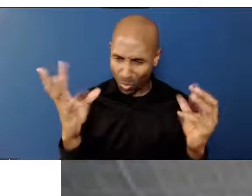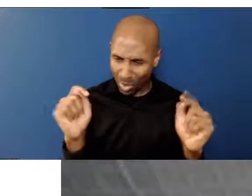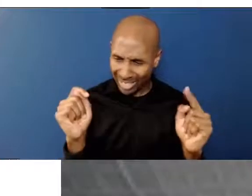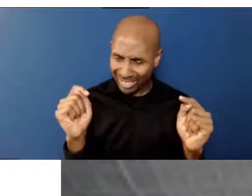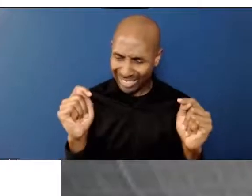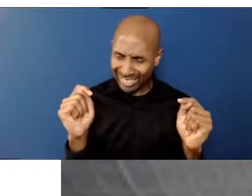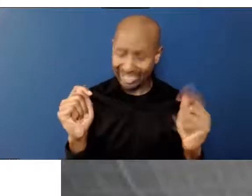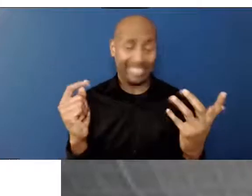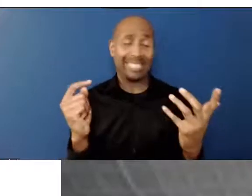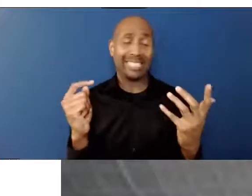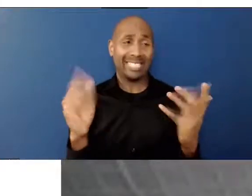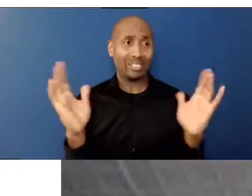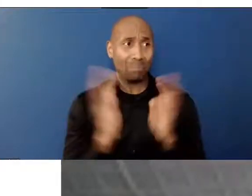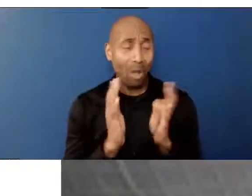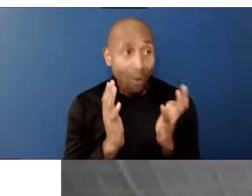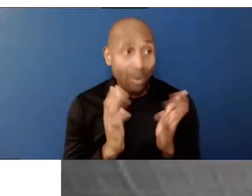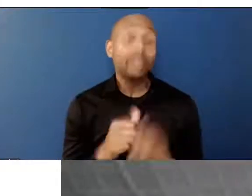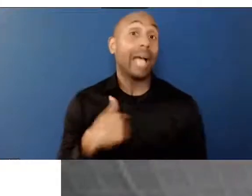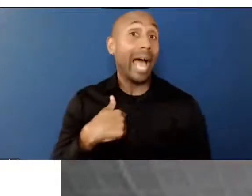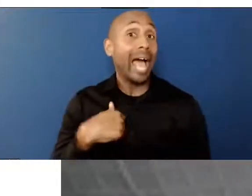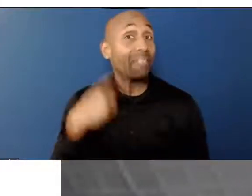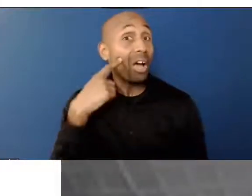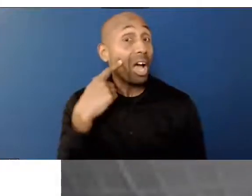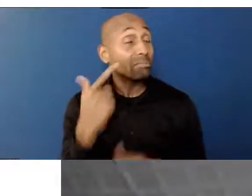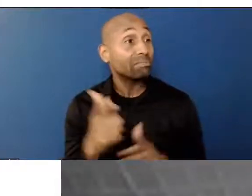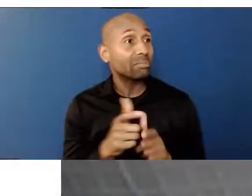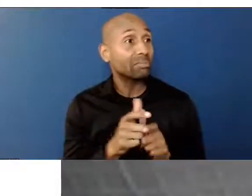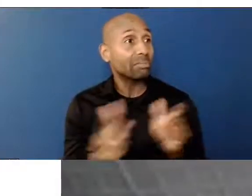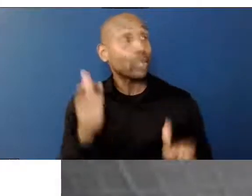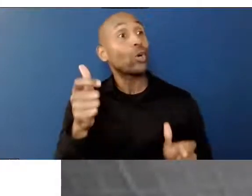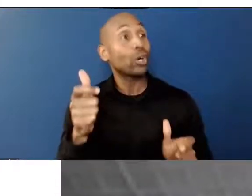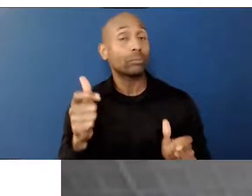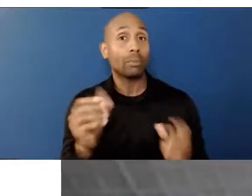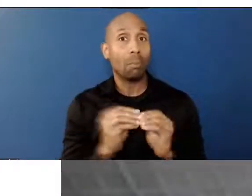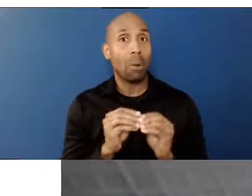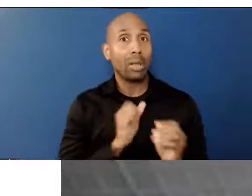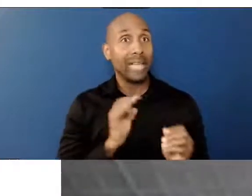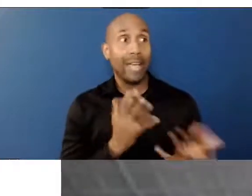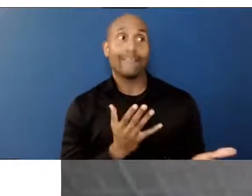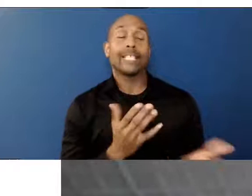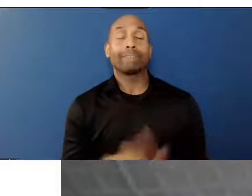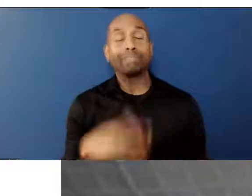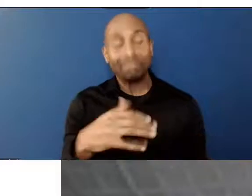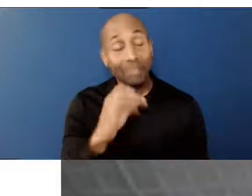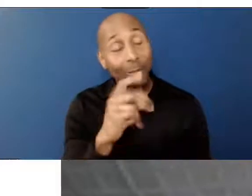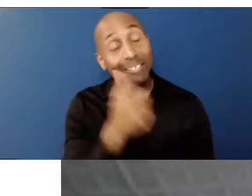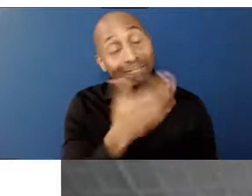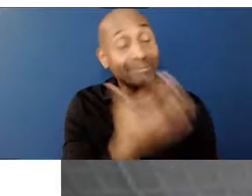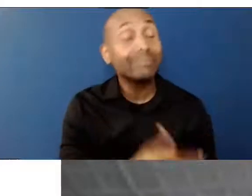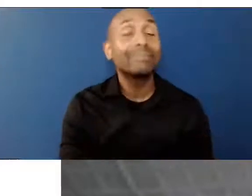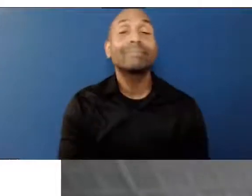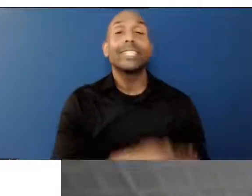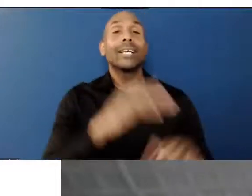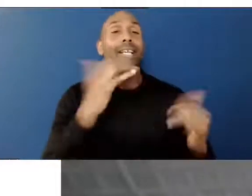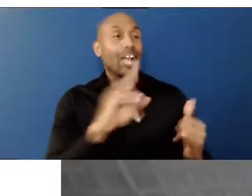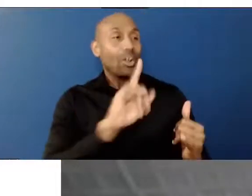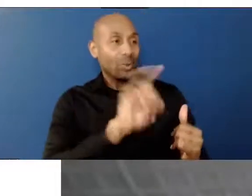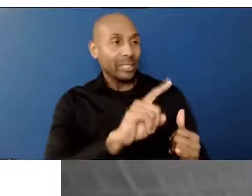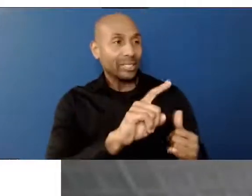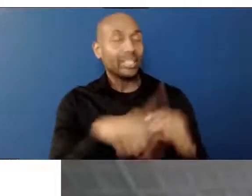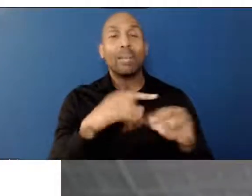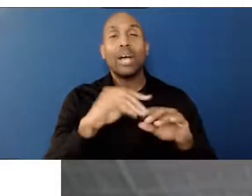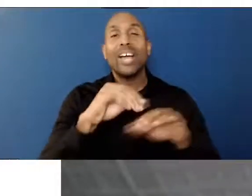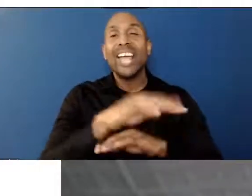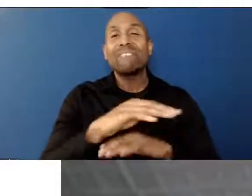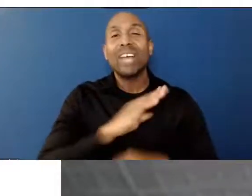department. But I wanted to ask about the Accessibility Advisory Board. So I know that there is an advisory board, and I wonder if